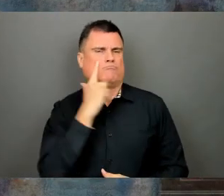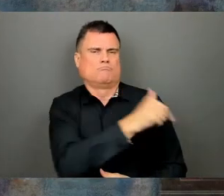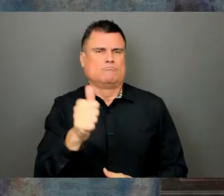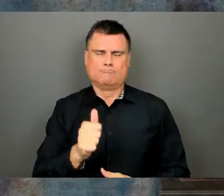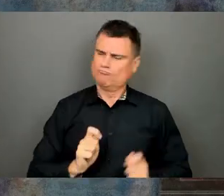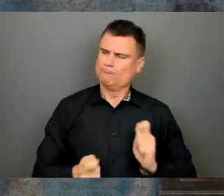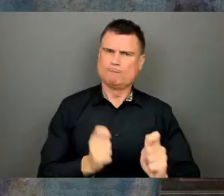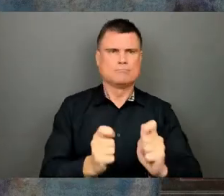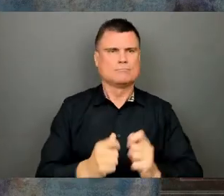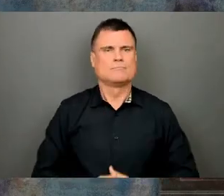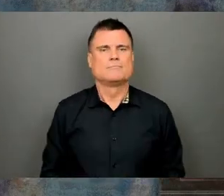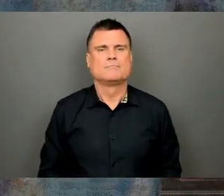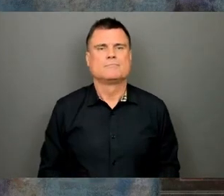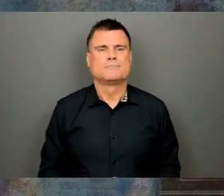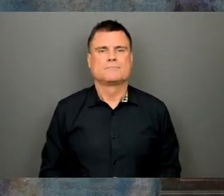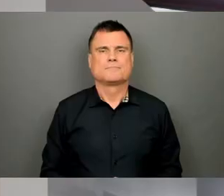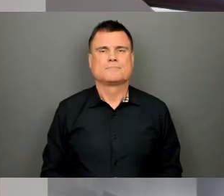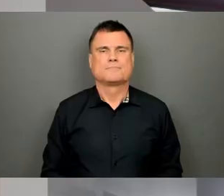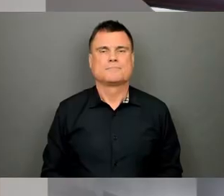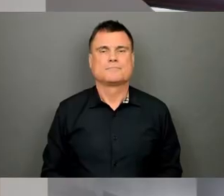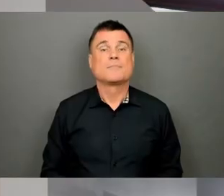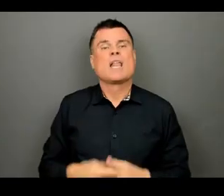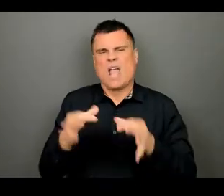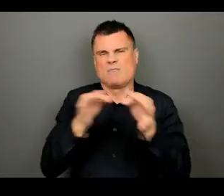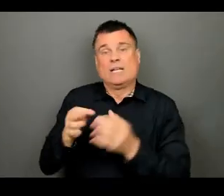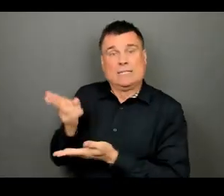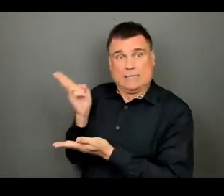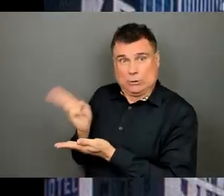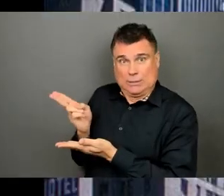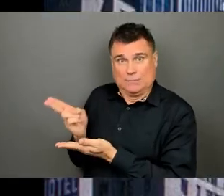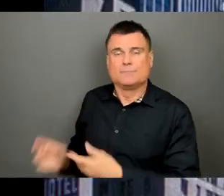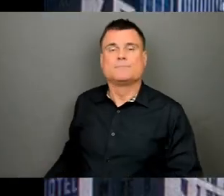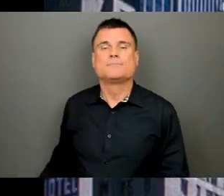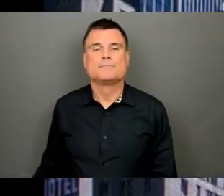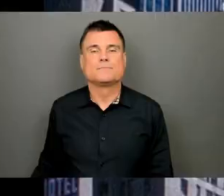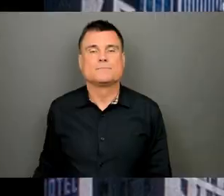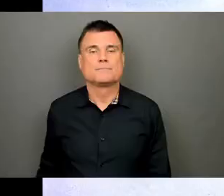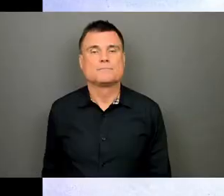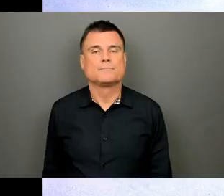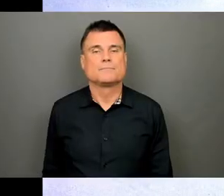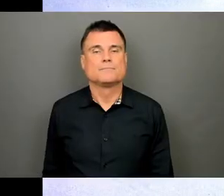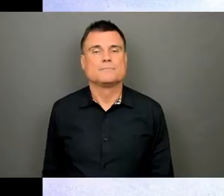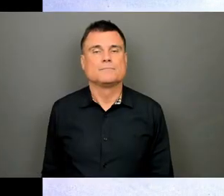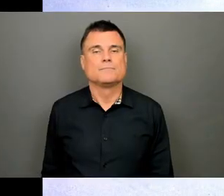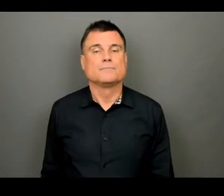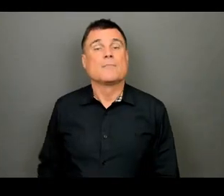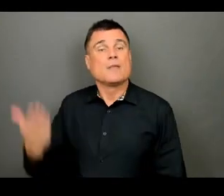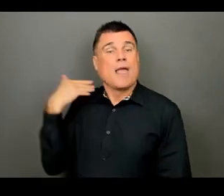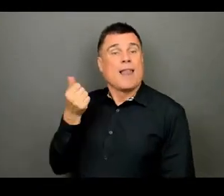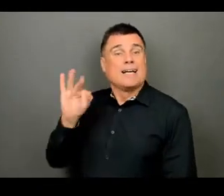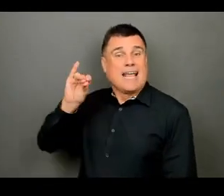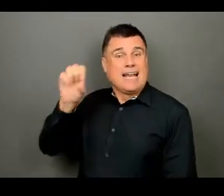The roots of hip-hop subculture. Hip-hop in the 1980s came from New York City at the time, South Bronx, Harlem,